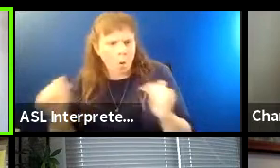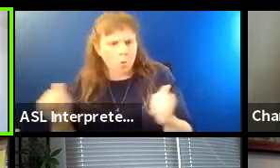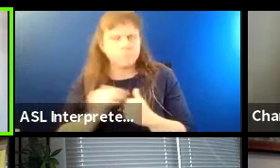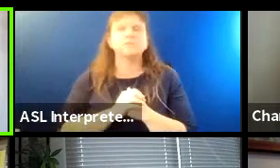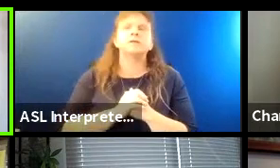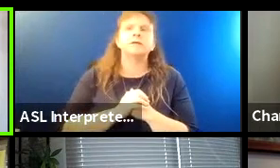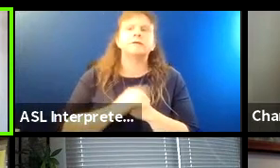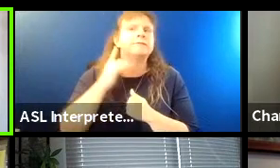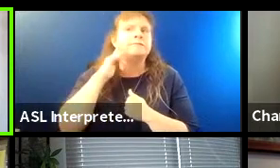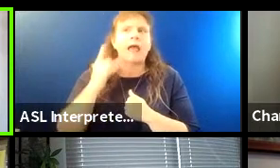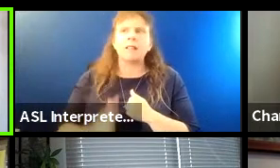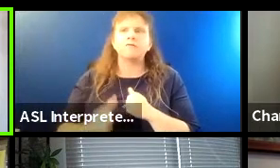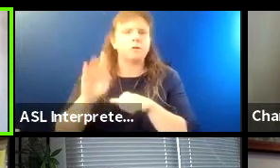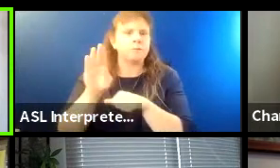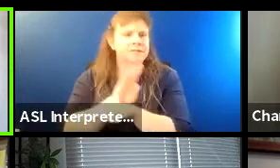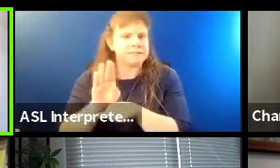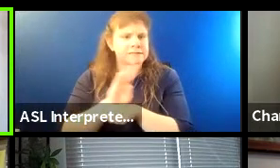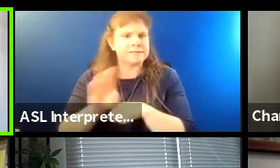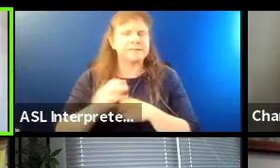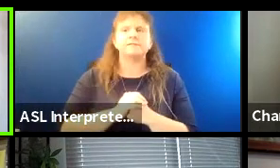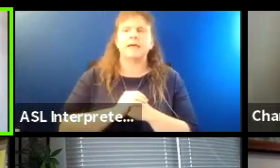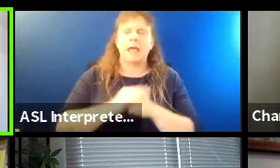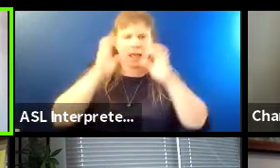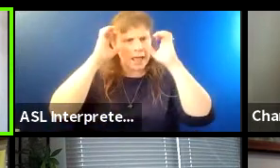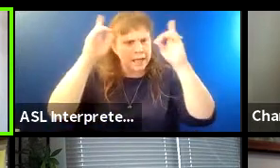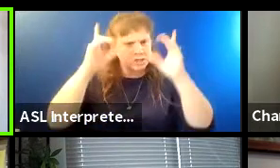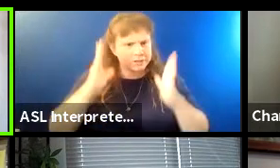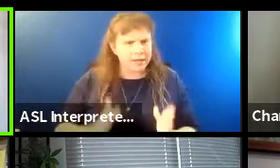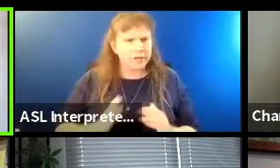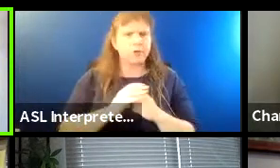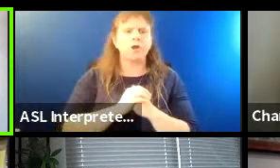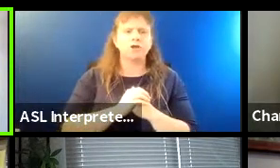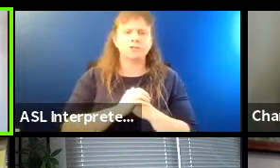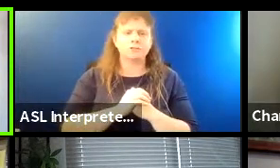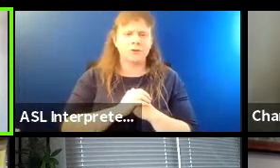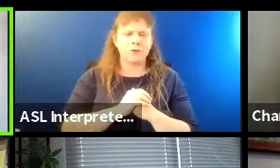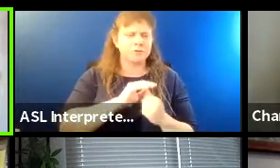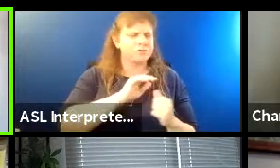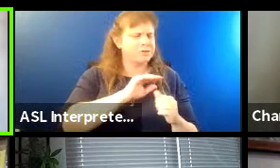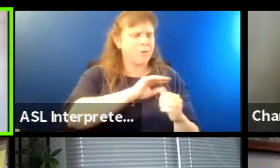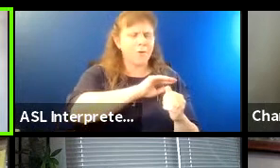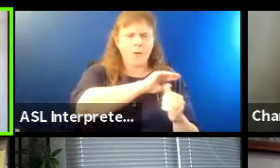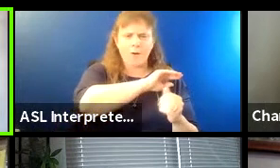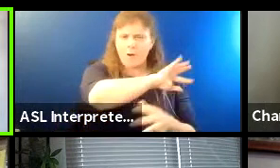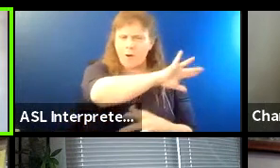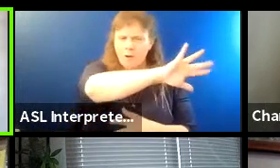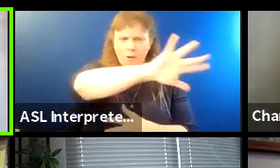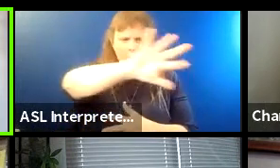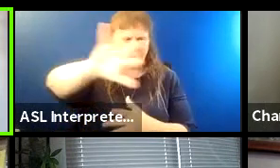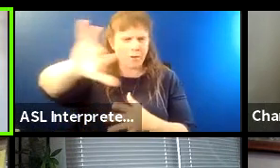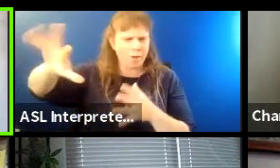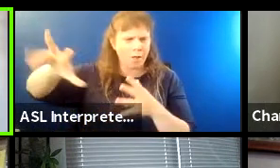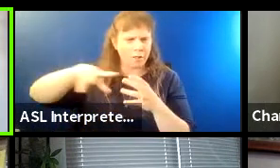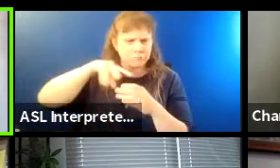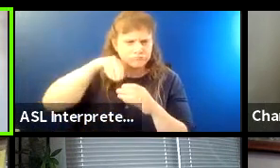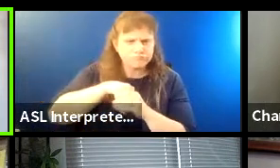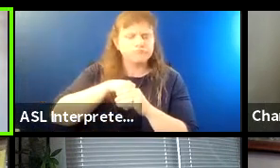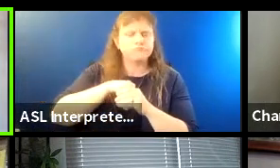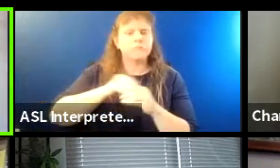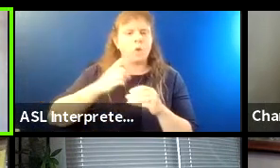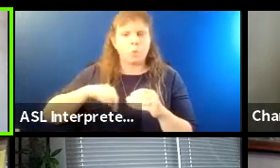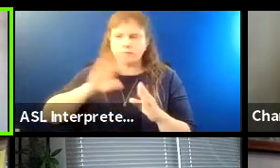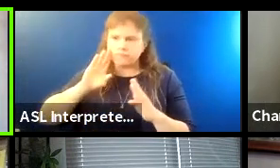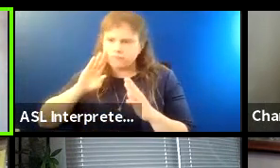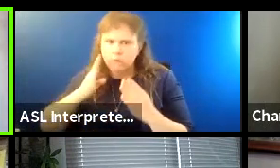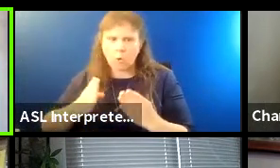facing our educators. All of these voices, and of course you guys were here, so many